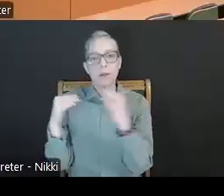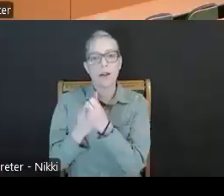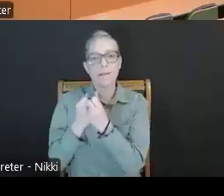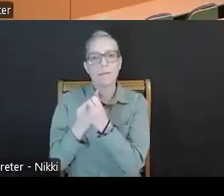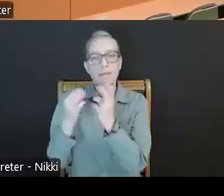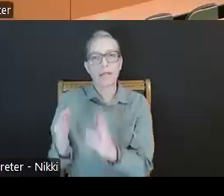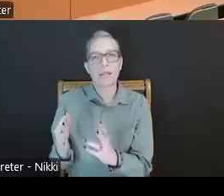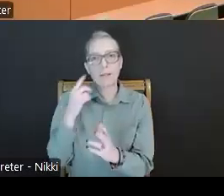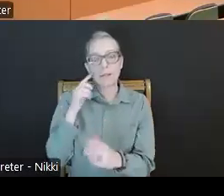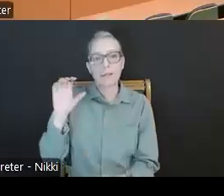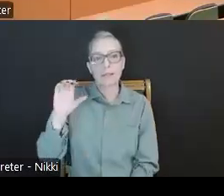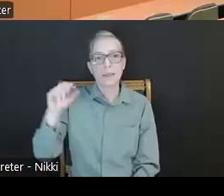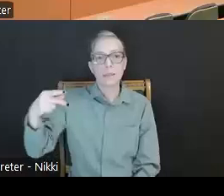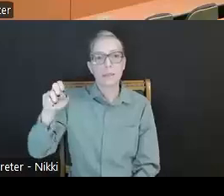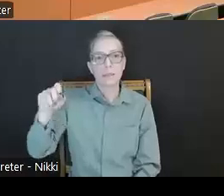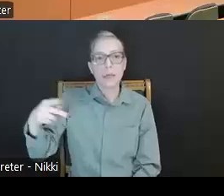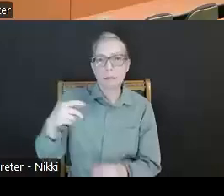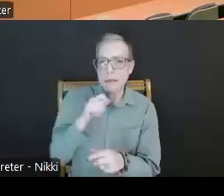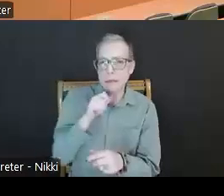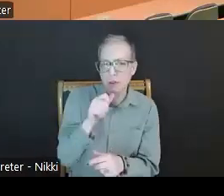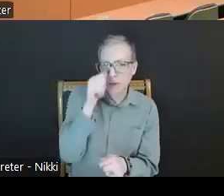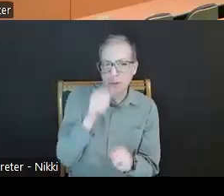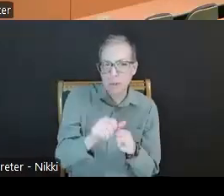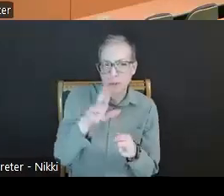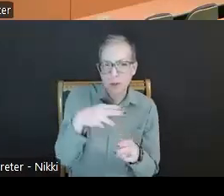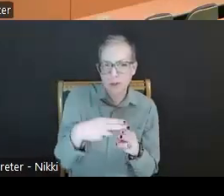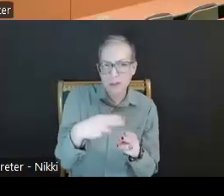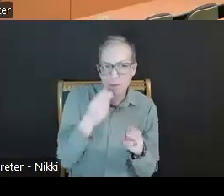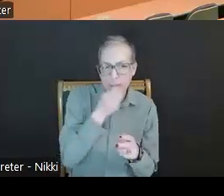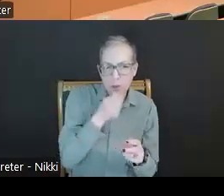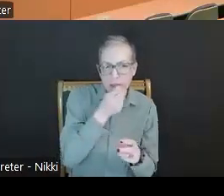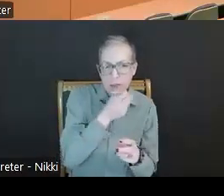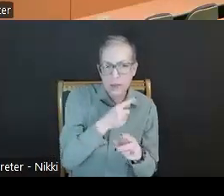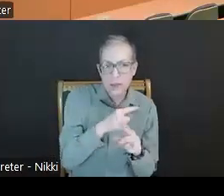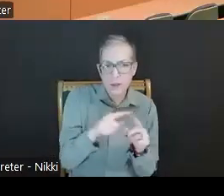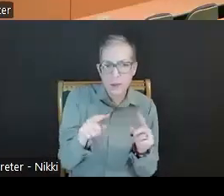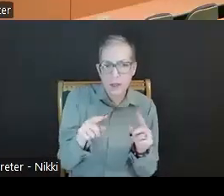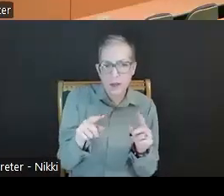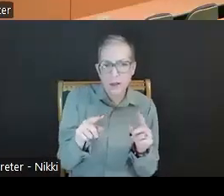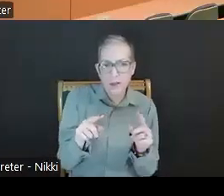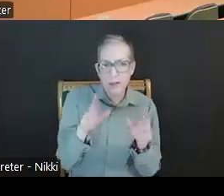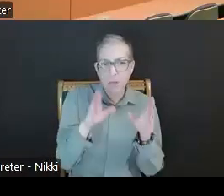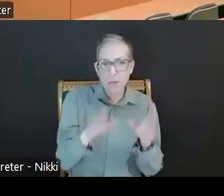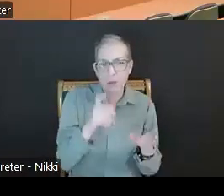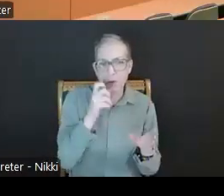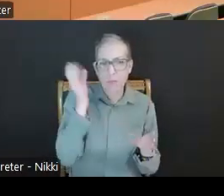don't remember how to say your name, but the person who did the law enforcement and